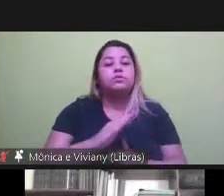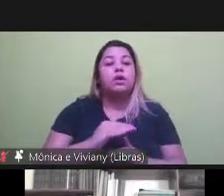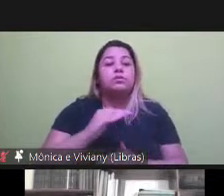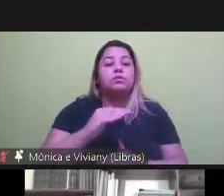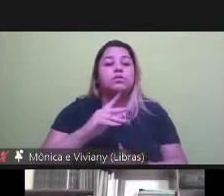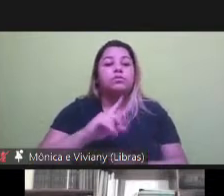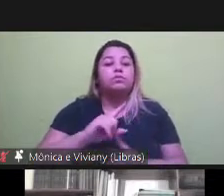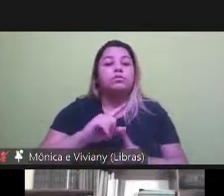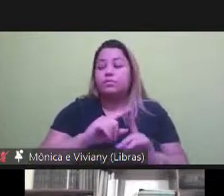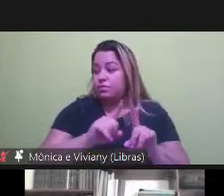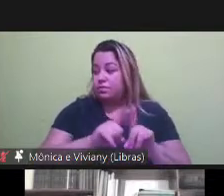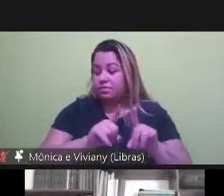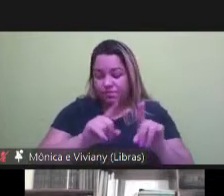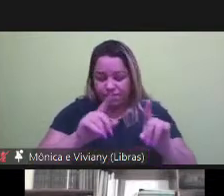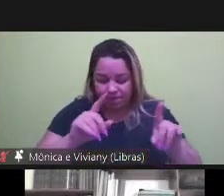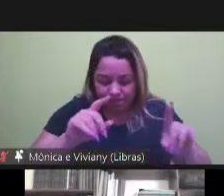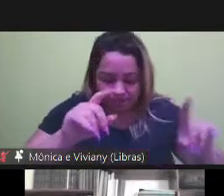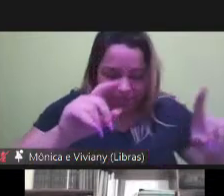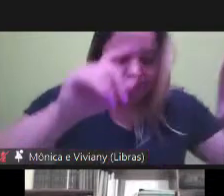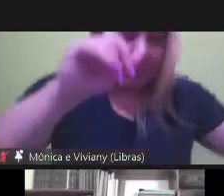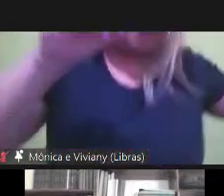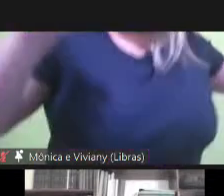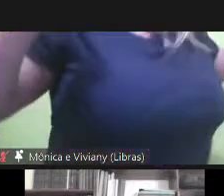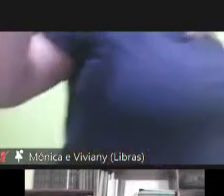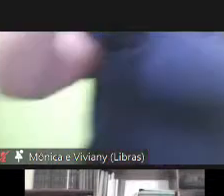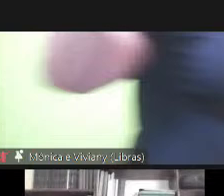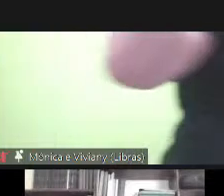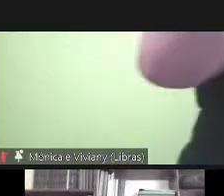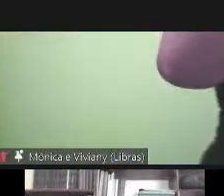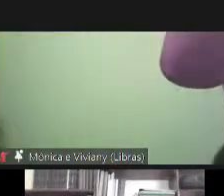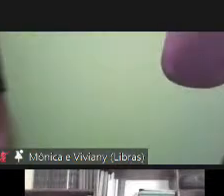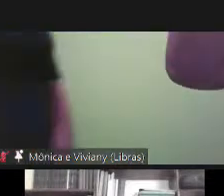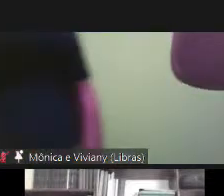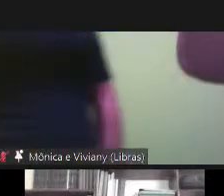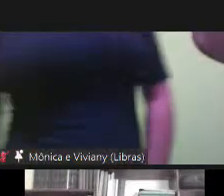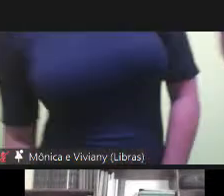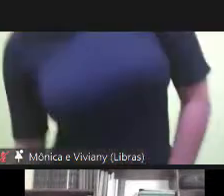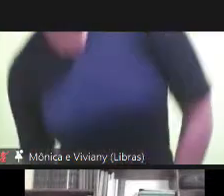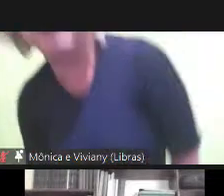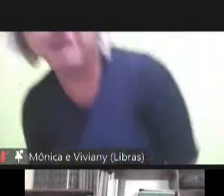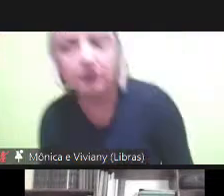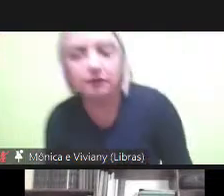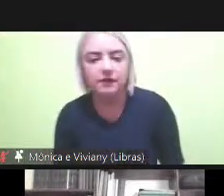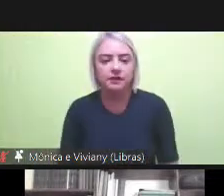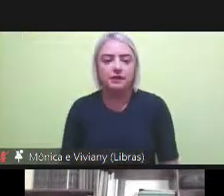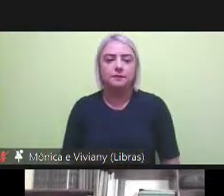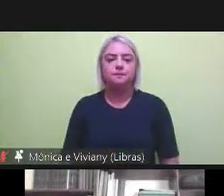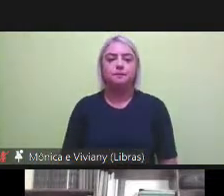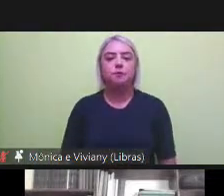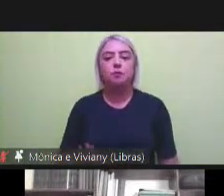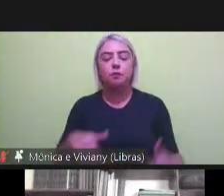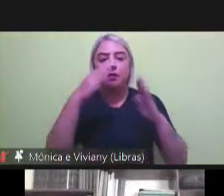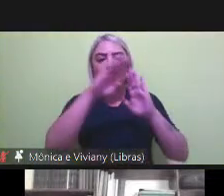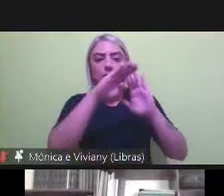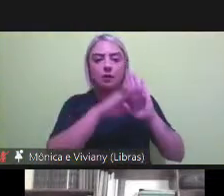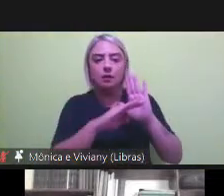program, we had adults that had risk, circulatory factor risks. And these